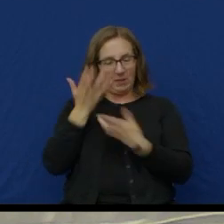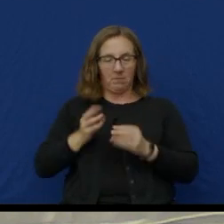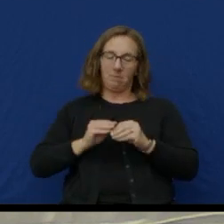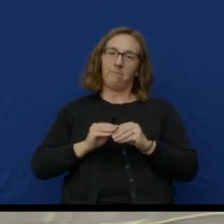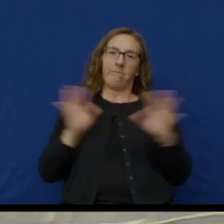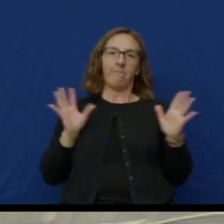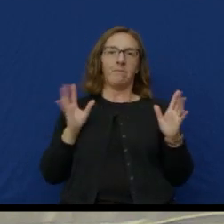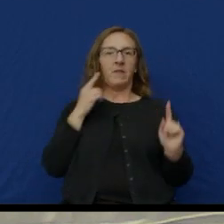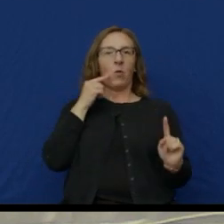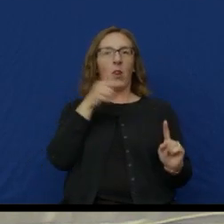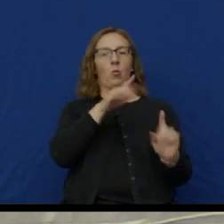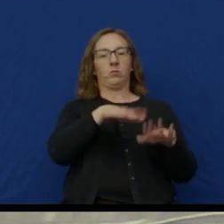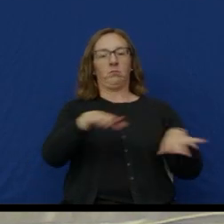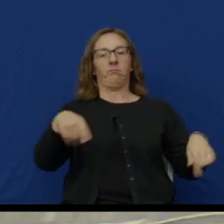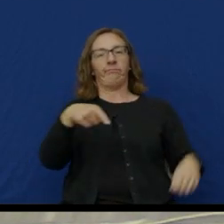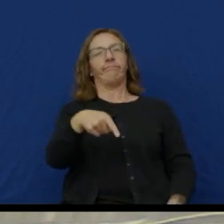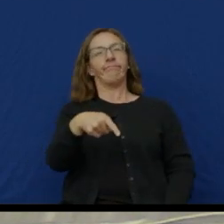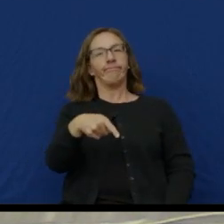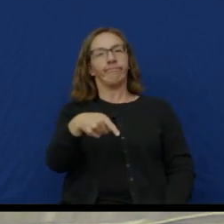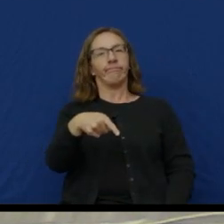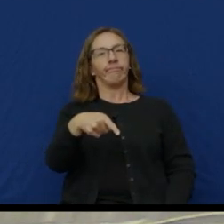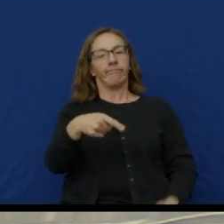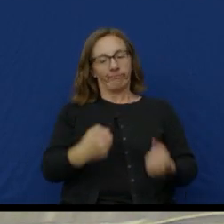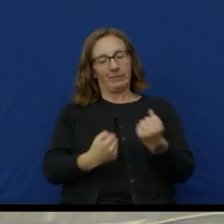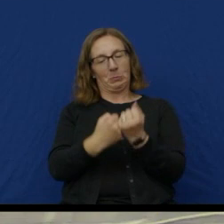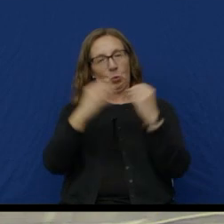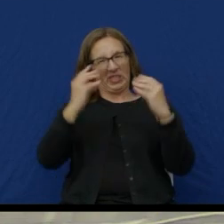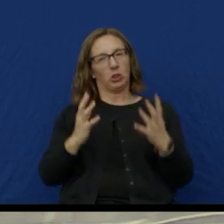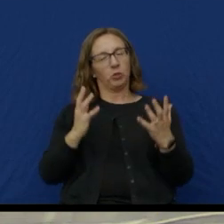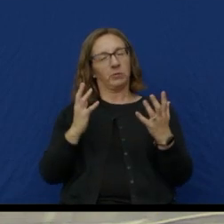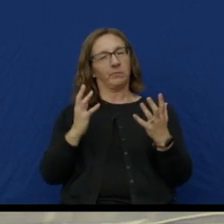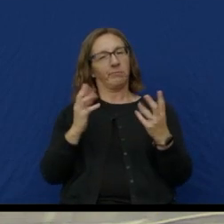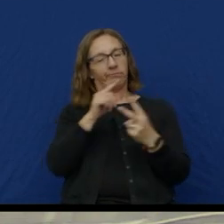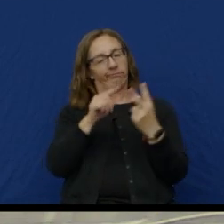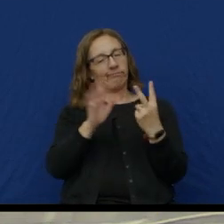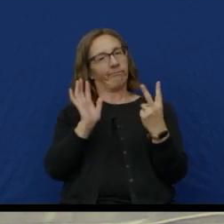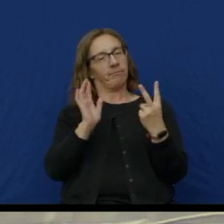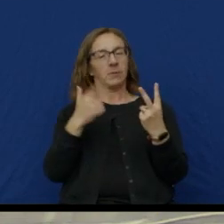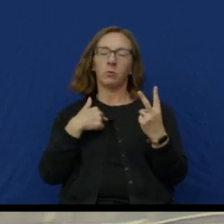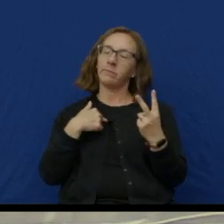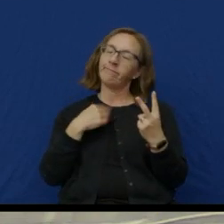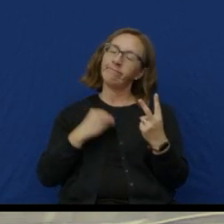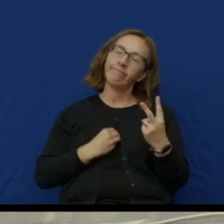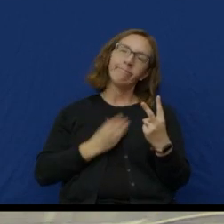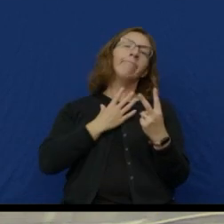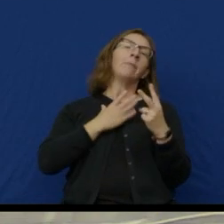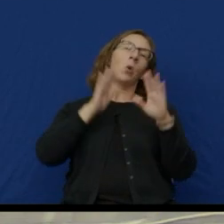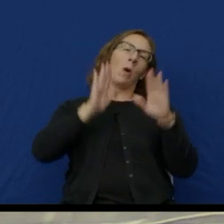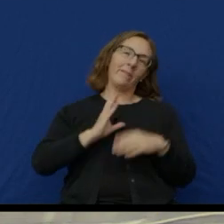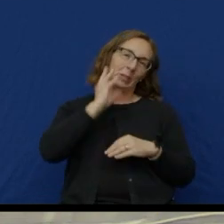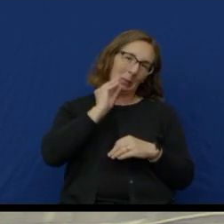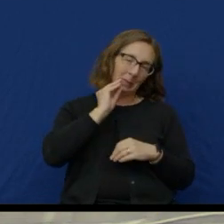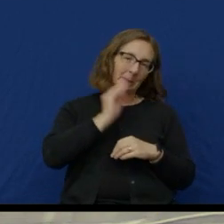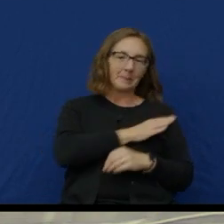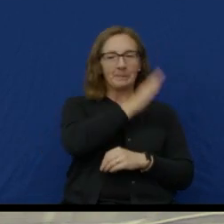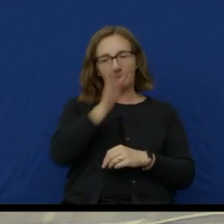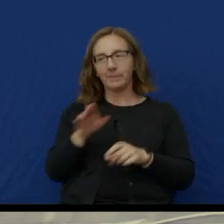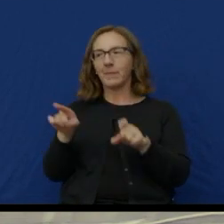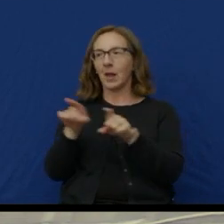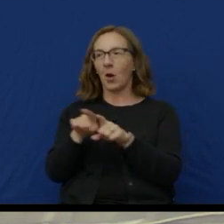for the kids, and it's to support our teachers. So that was a wonderful experience. I'm also set